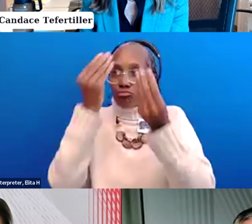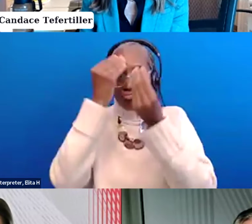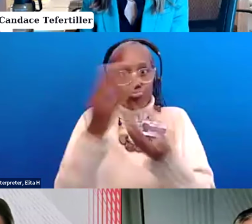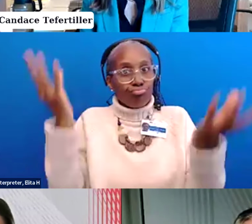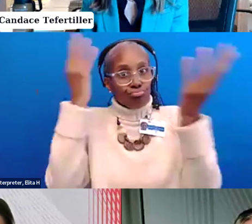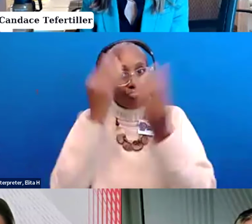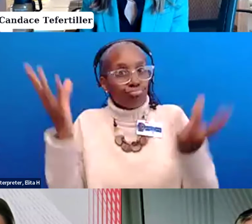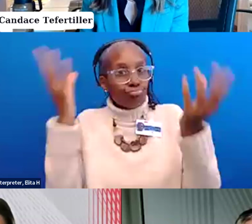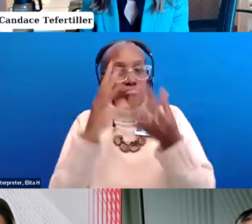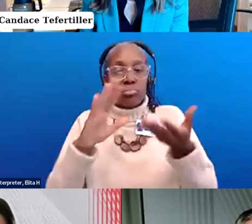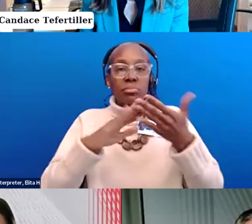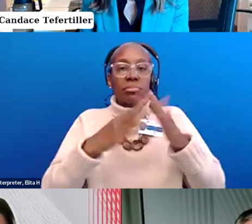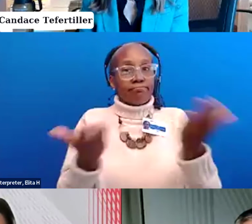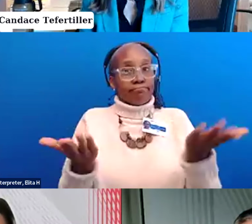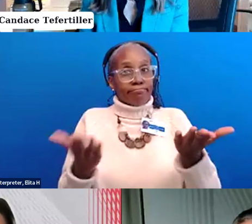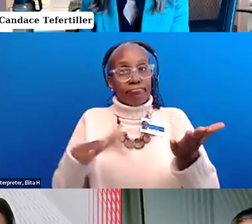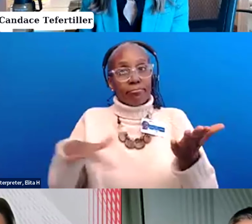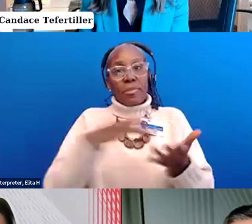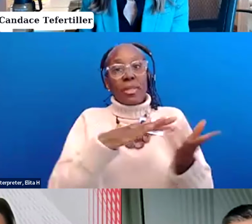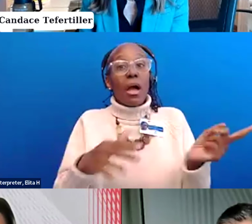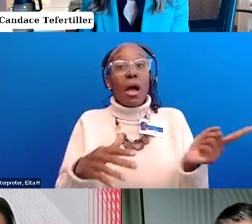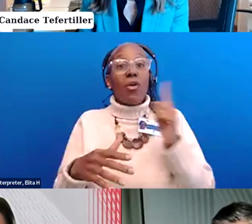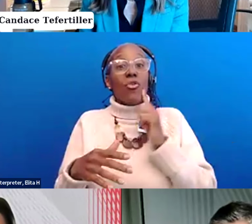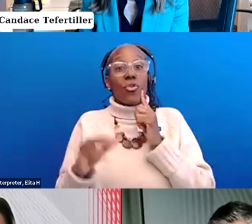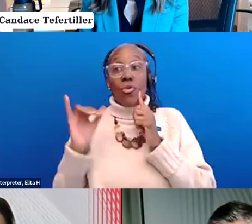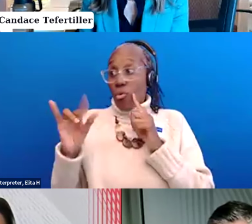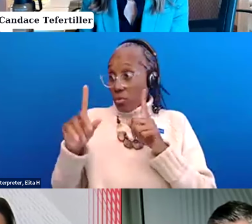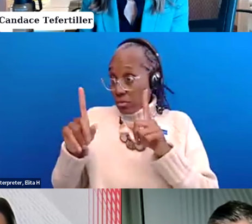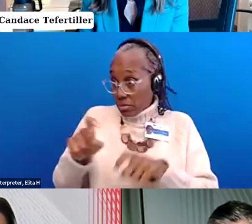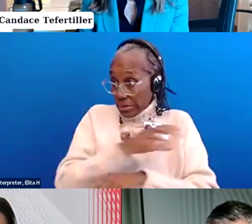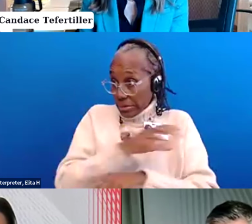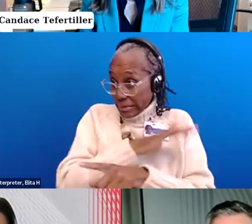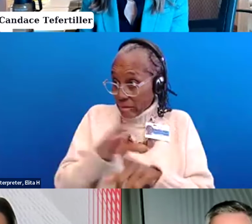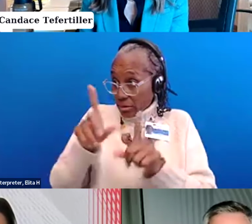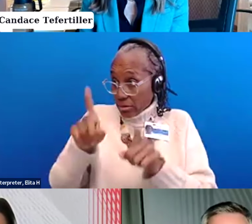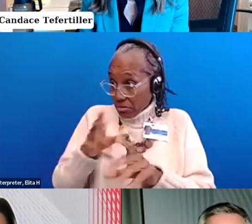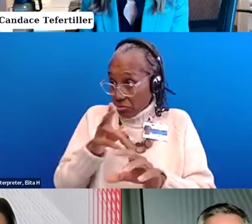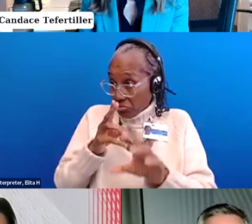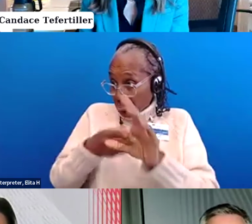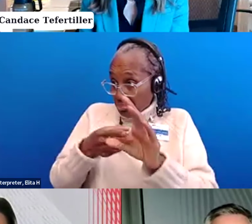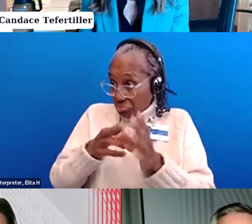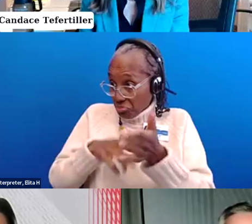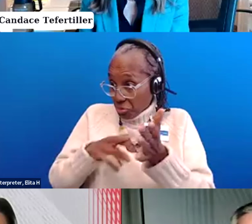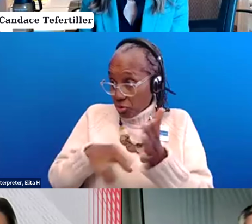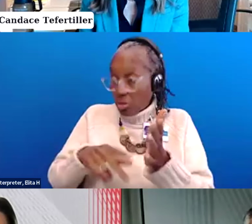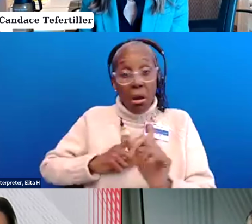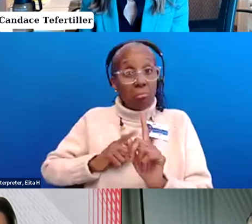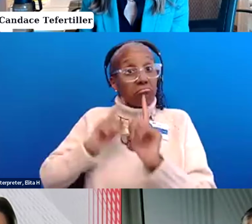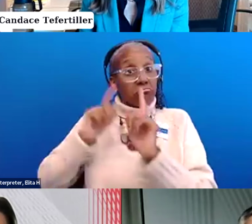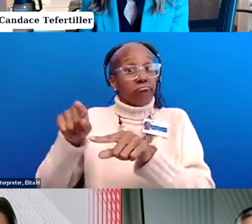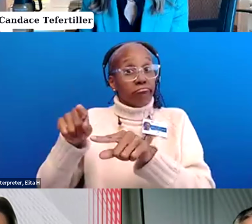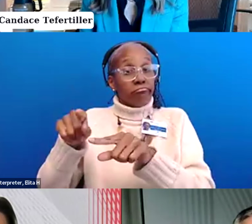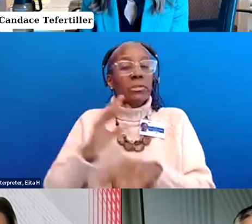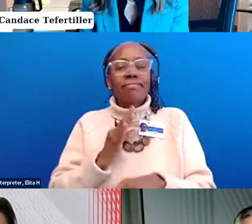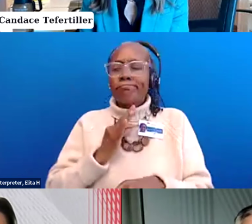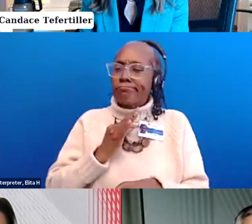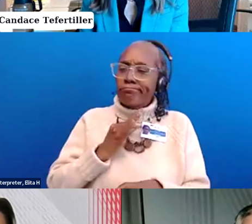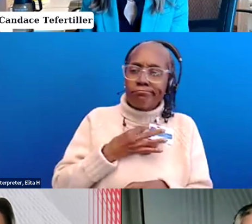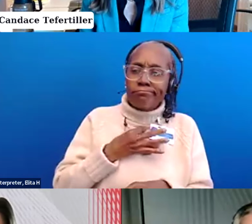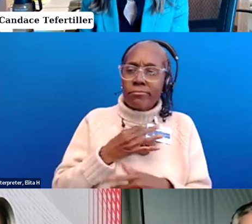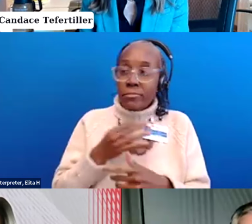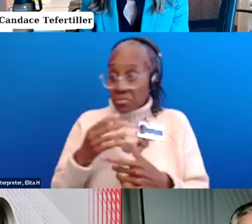our community here. And I heard about this trial. And so I went and I was curious as